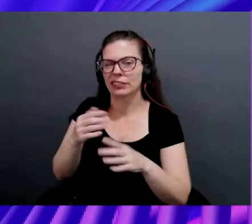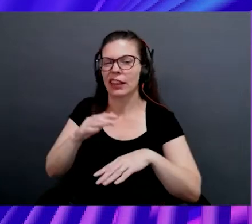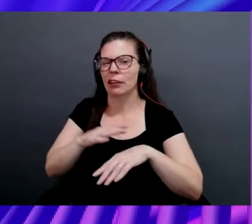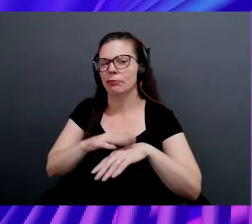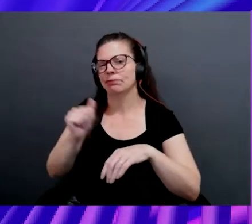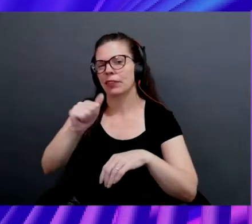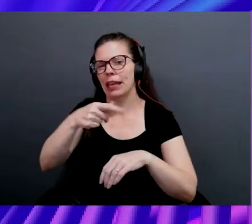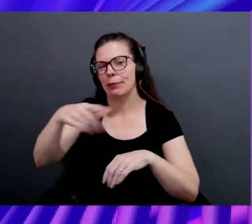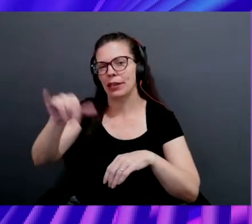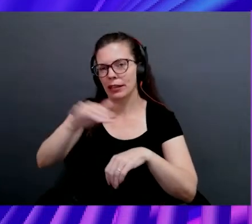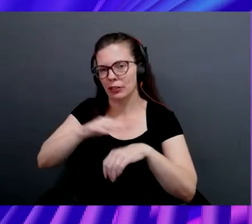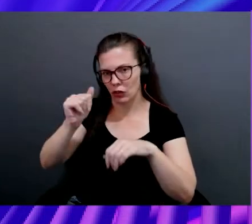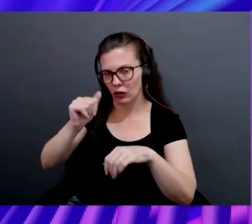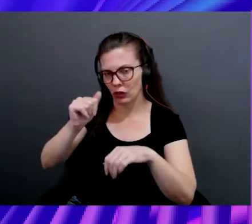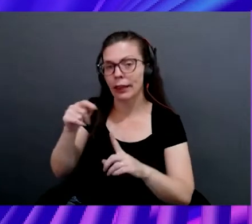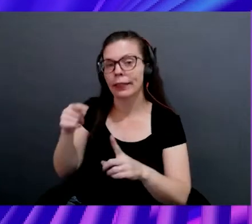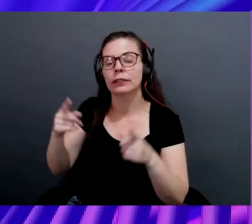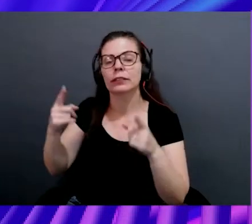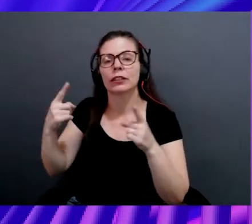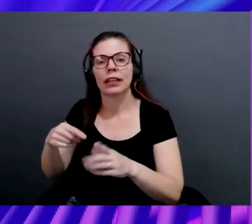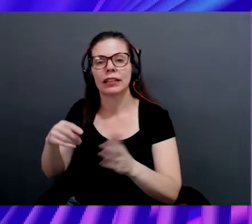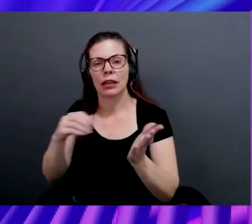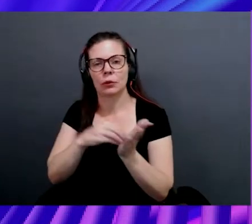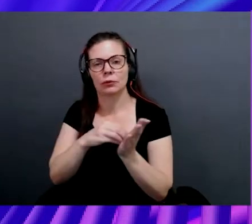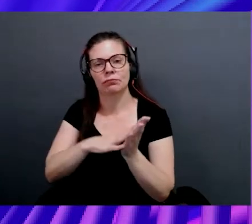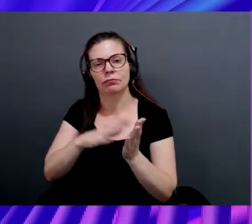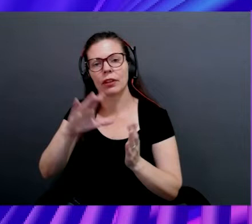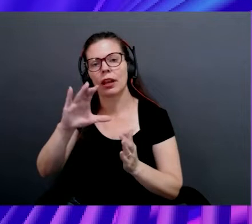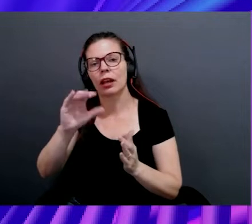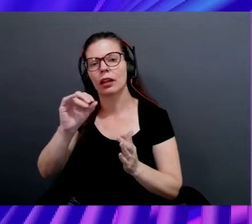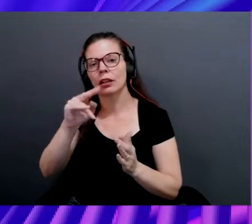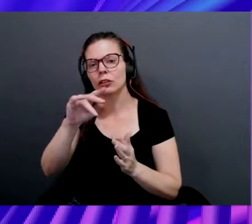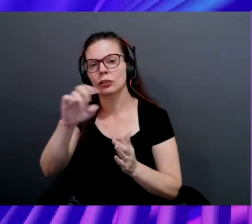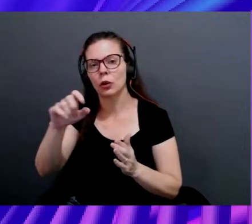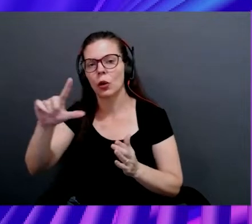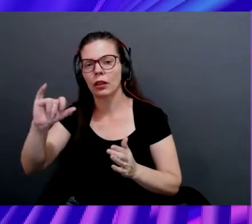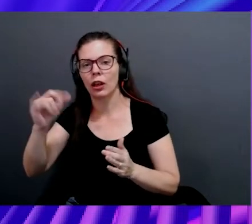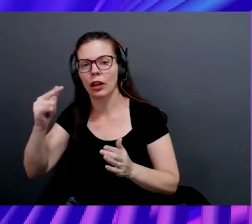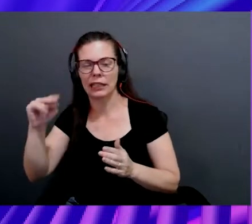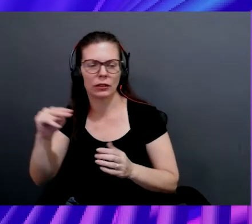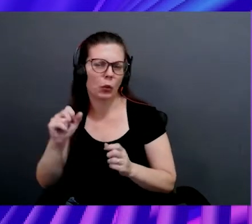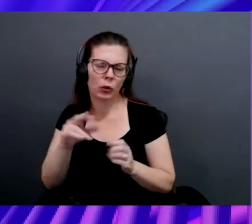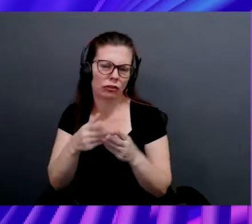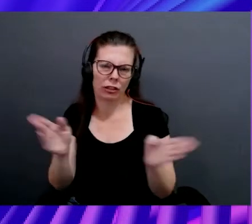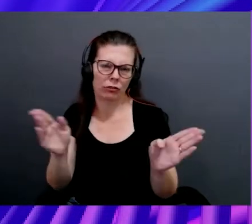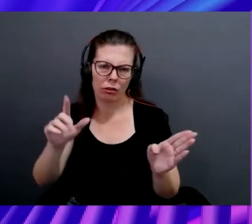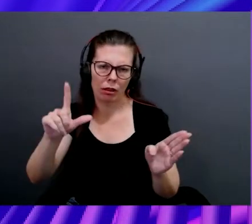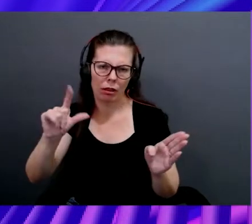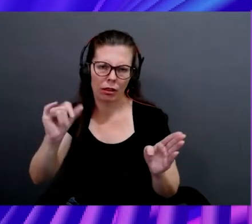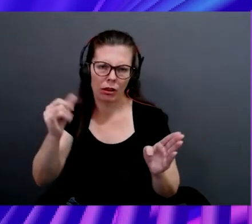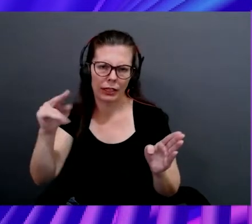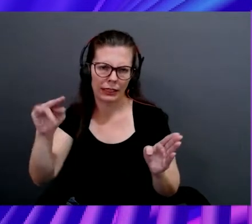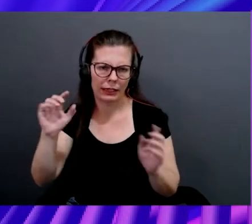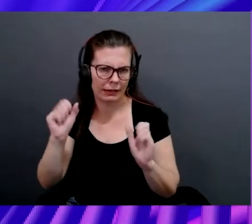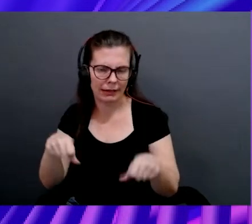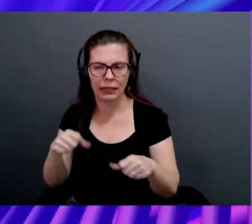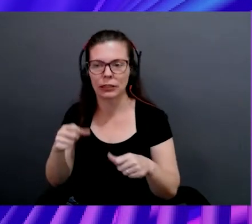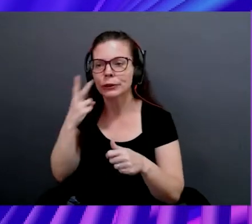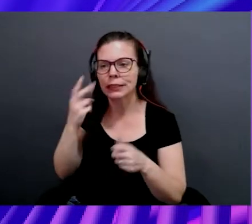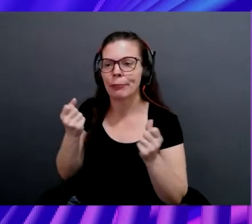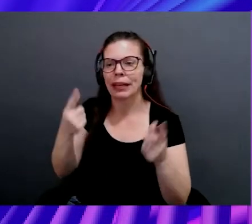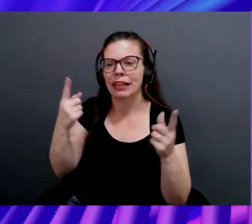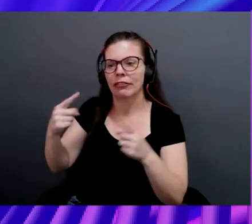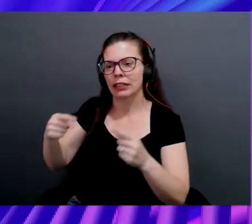event, I'm going to type in console login, or I could just type in login. And you'll see that there are a bunch of events that appear at the